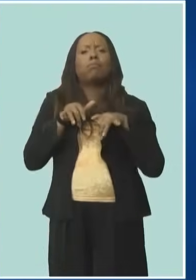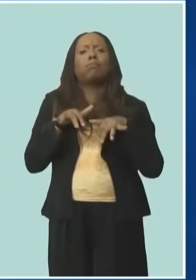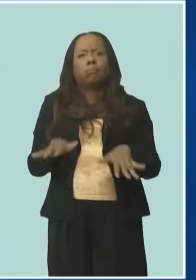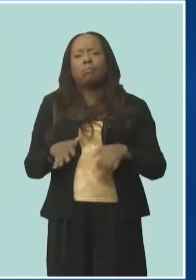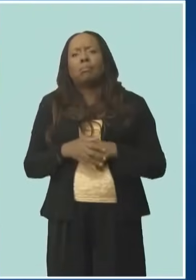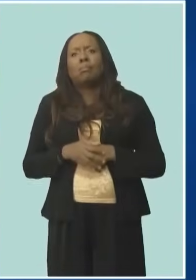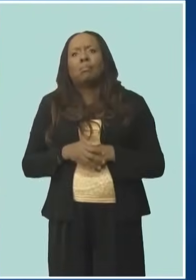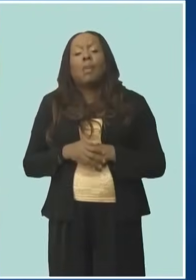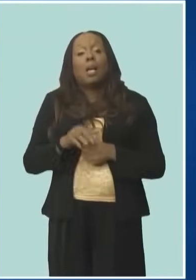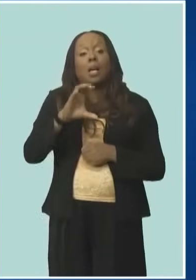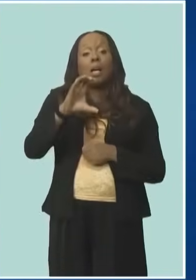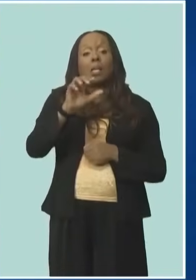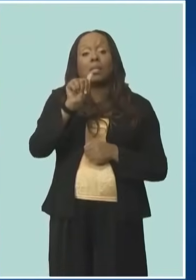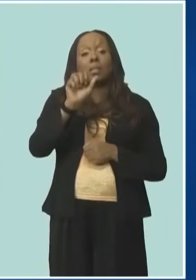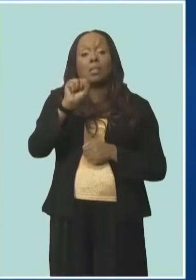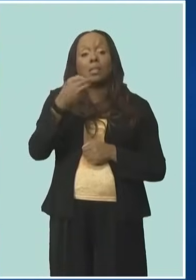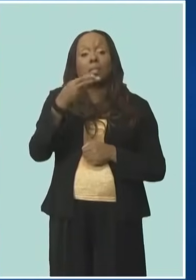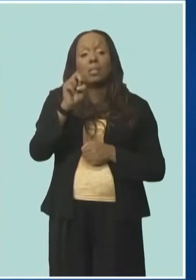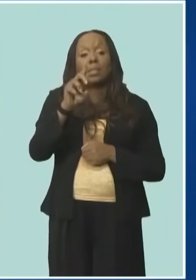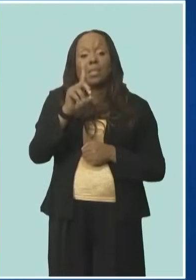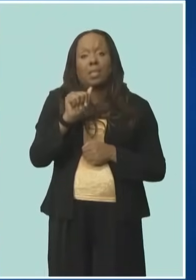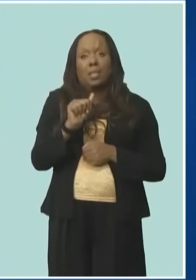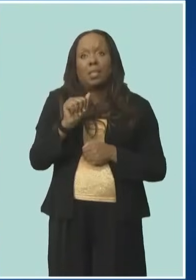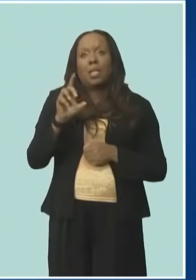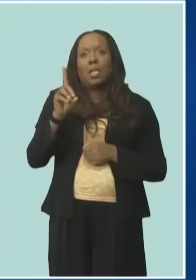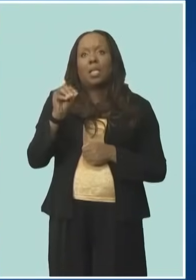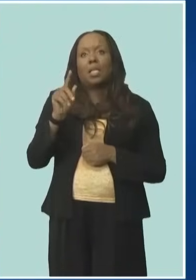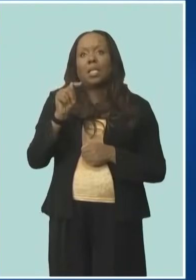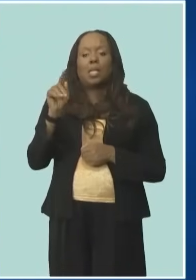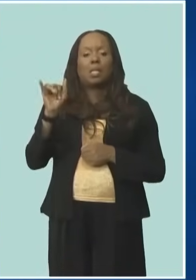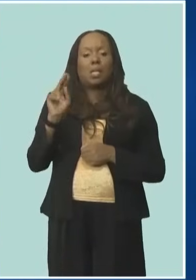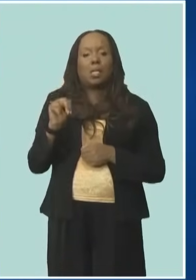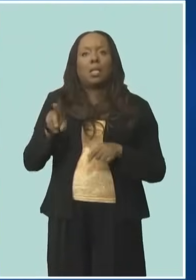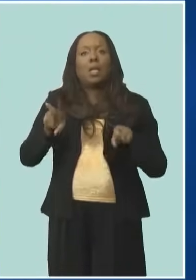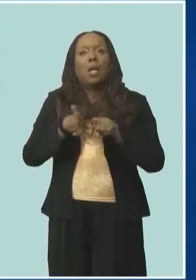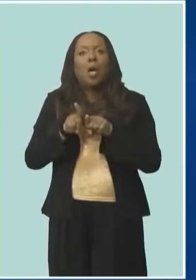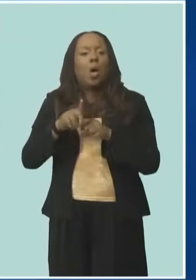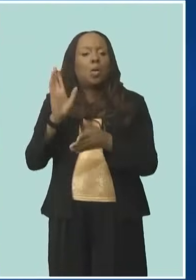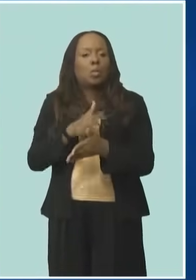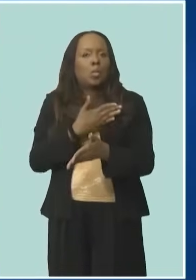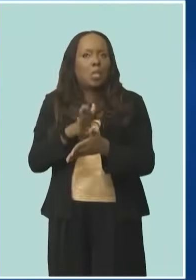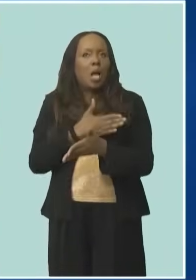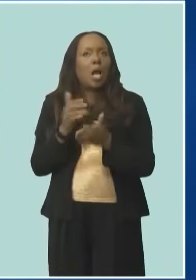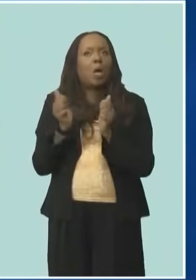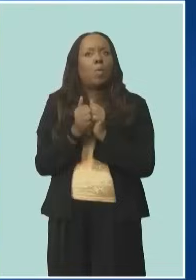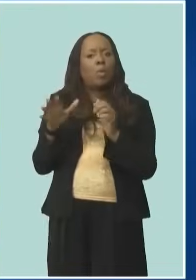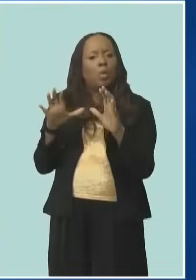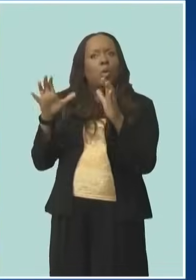Kashida Dottin also showcased her vocal abilities on the corner.